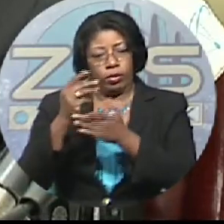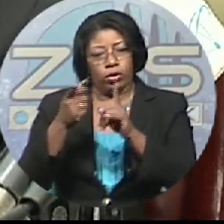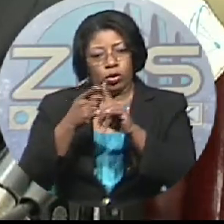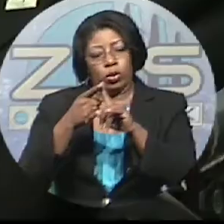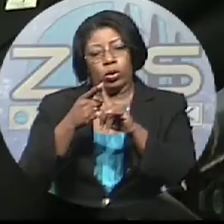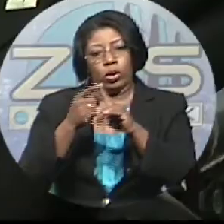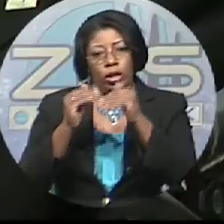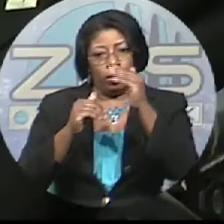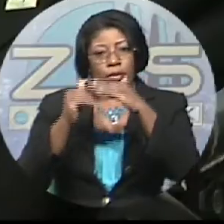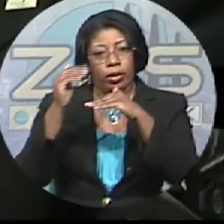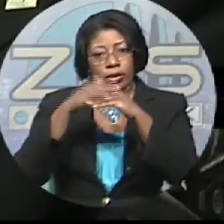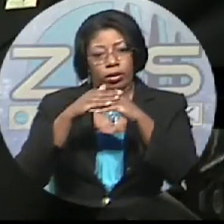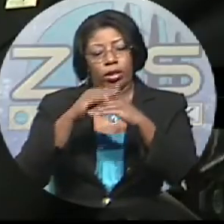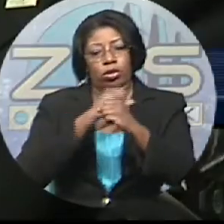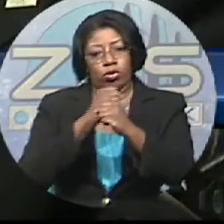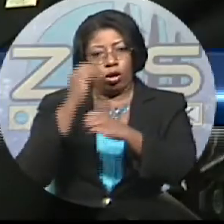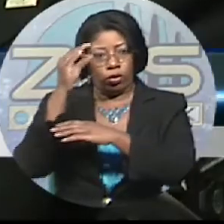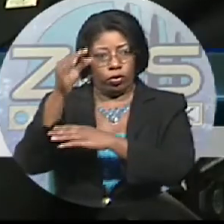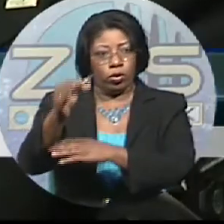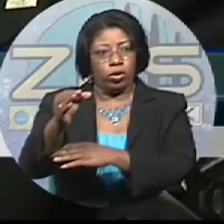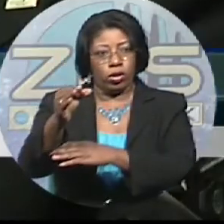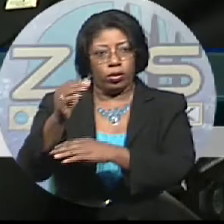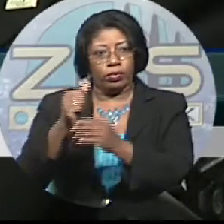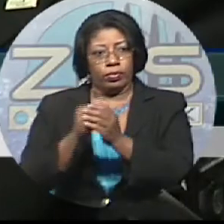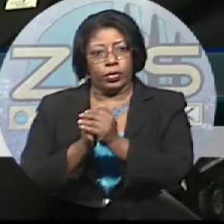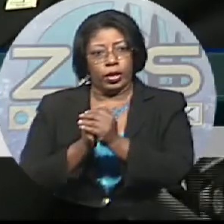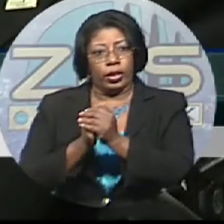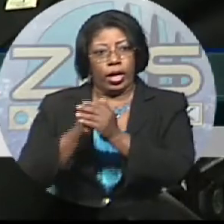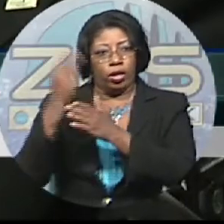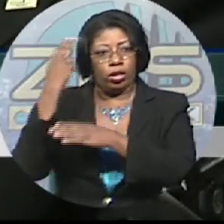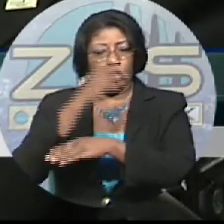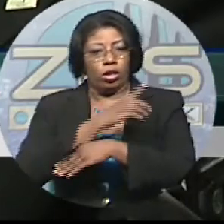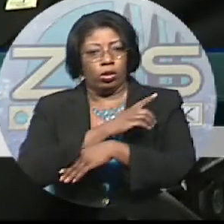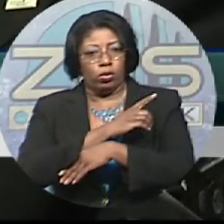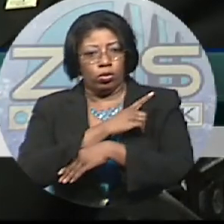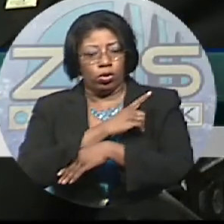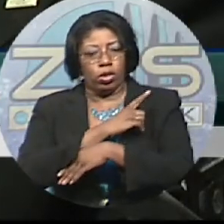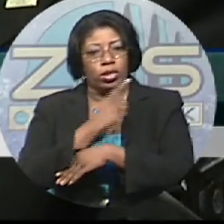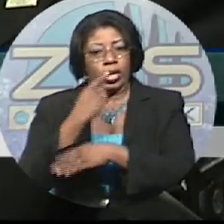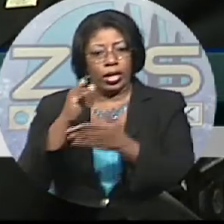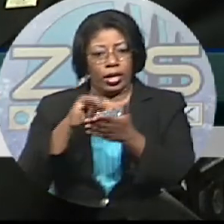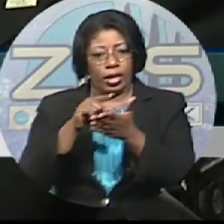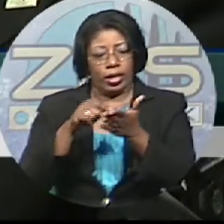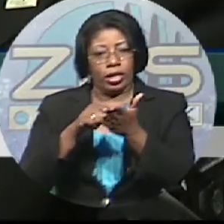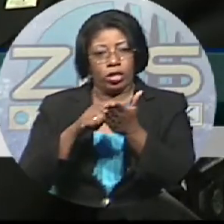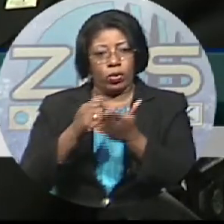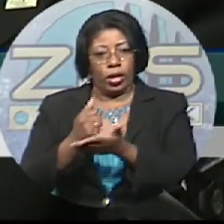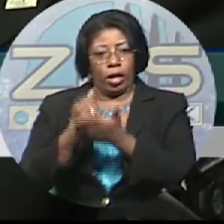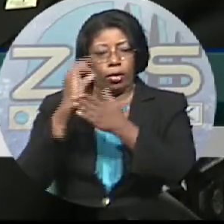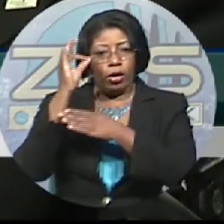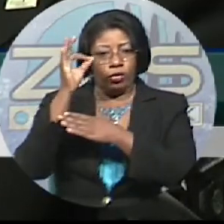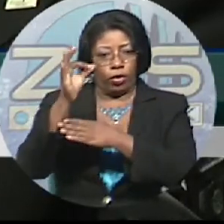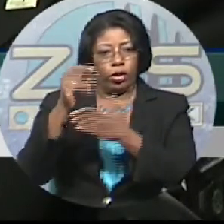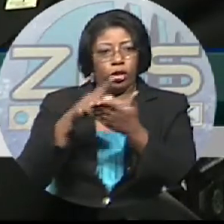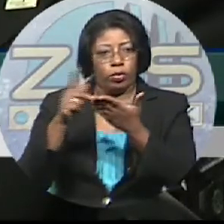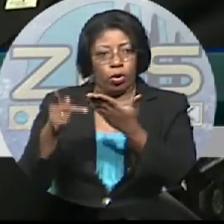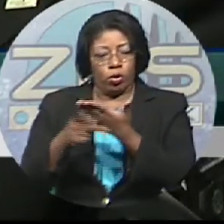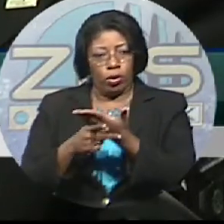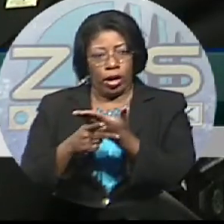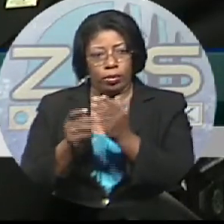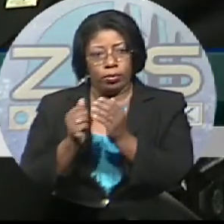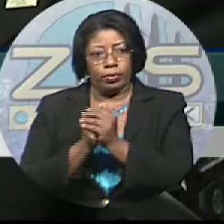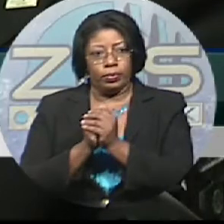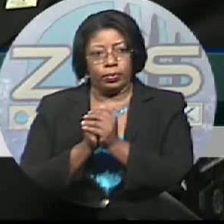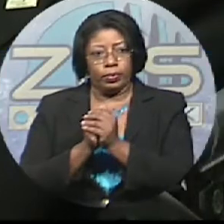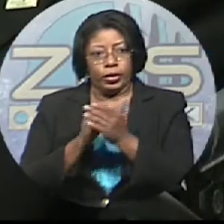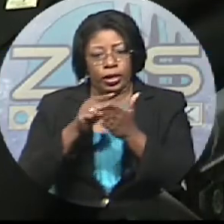secure future. Founder of Mission Educate Bahamas, Chris Savousis, says the donations would further the program. Struggling readers in these schools